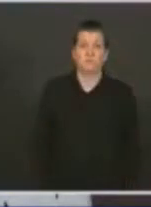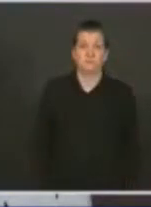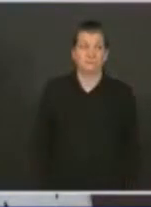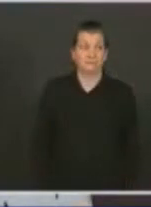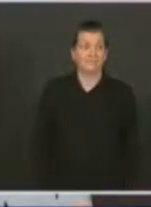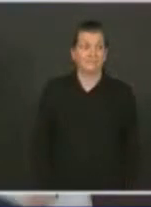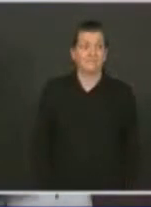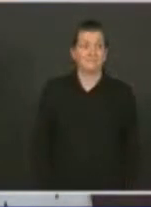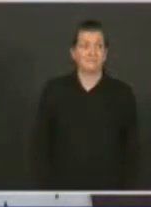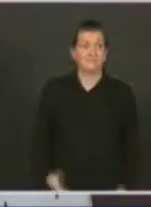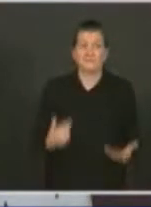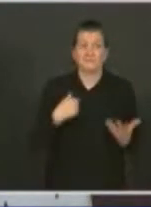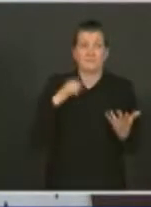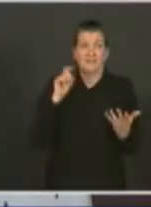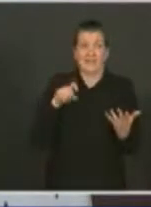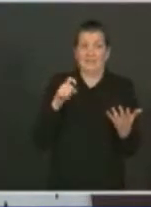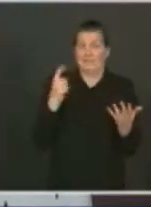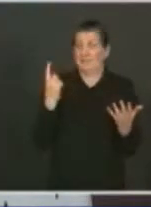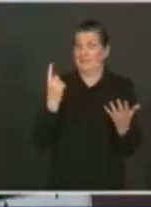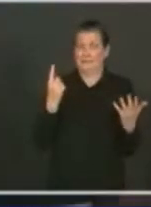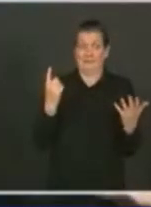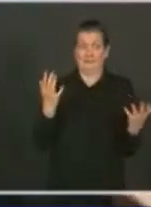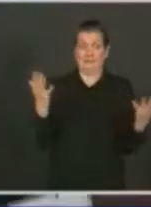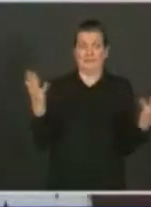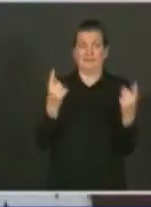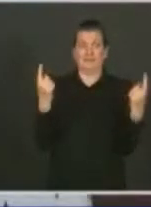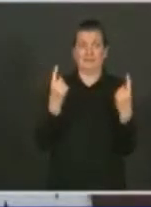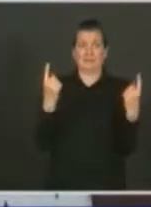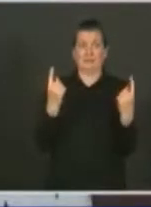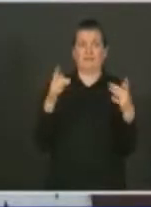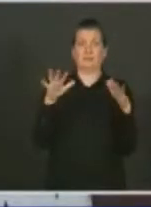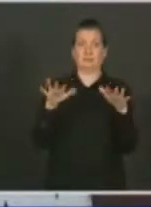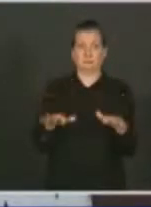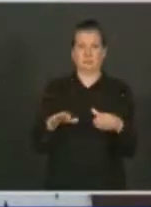blunt instrument to settle things down.